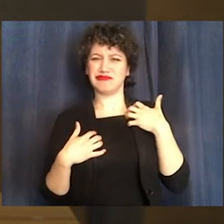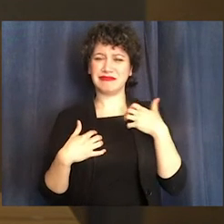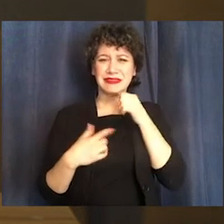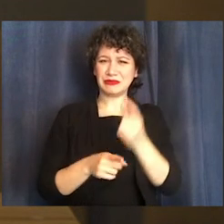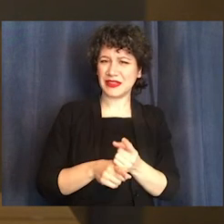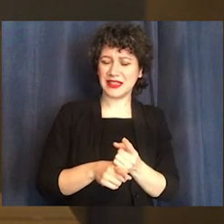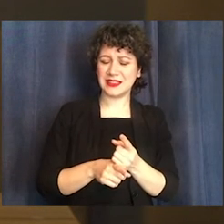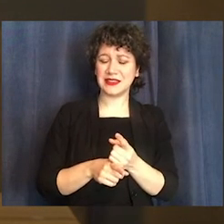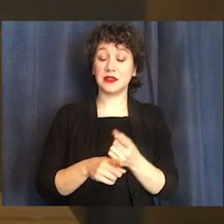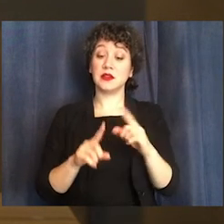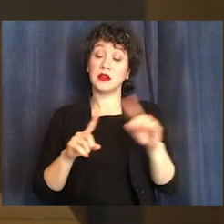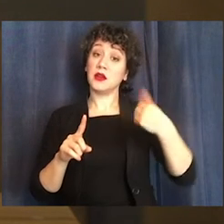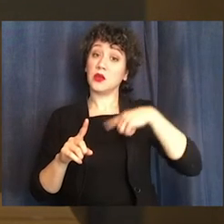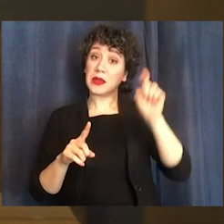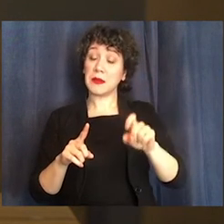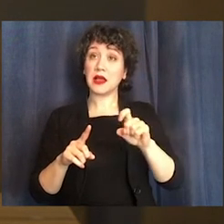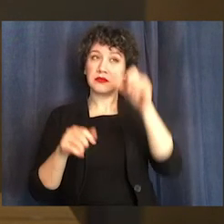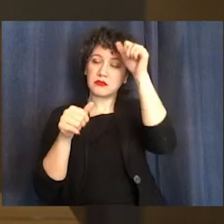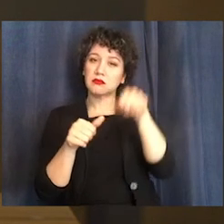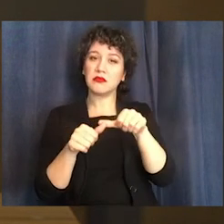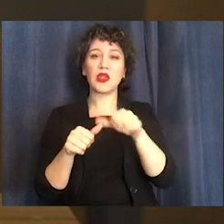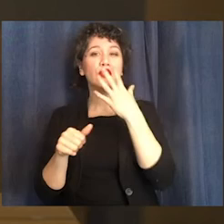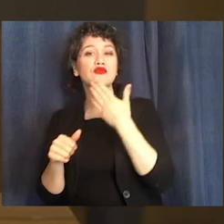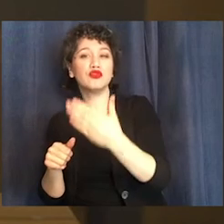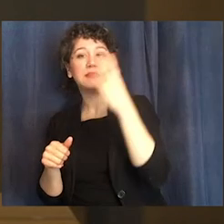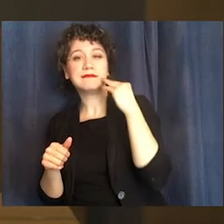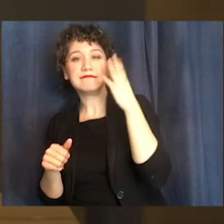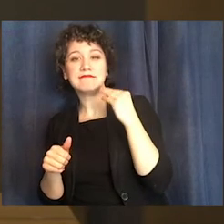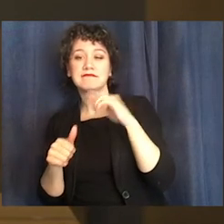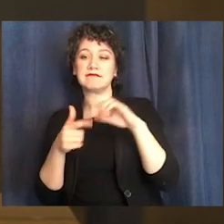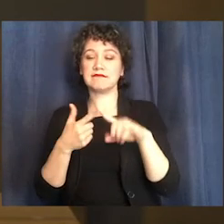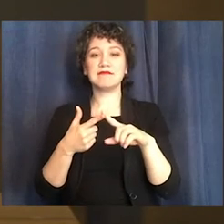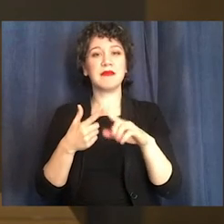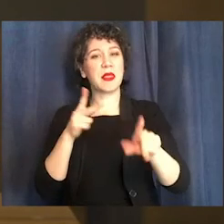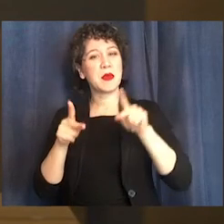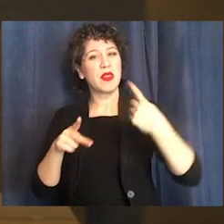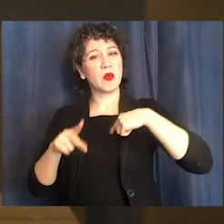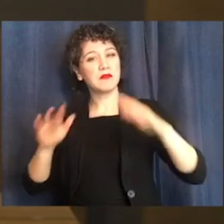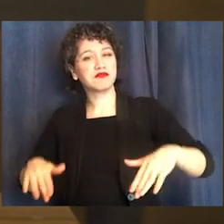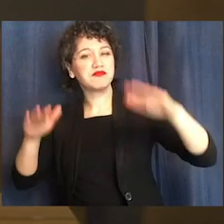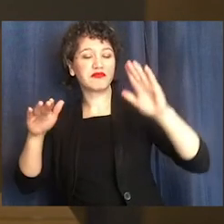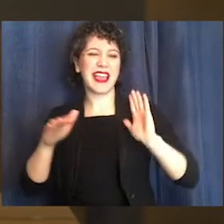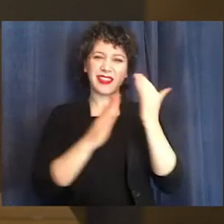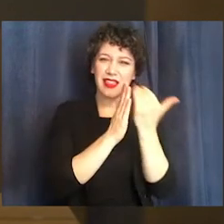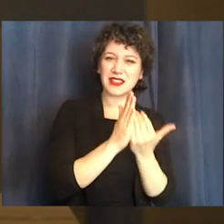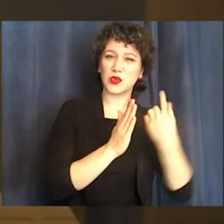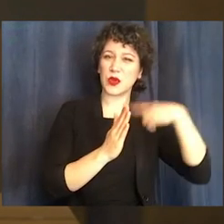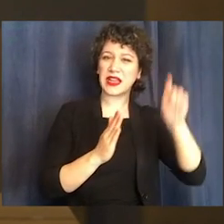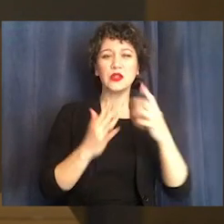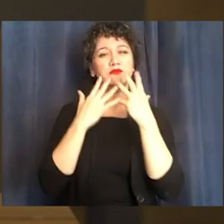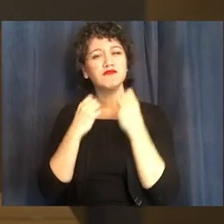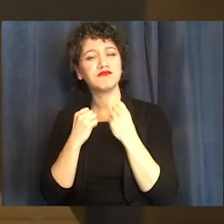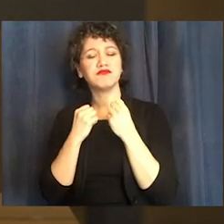memories of the people that have grown with us, and the lessons that we've learned over the past 13 years and hold on to them wherever